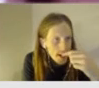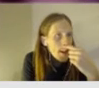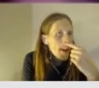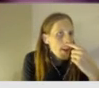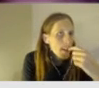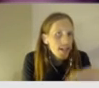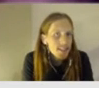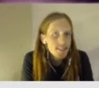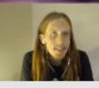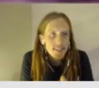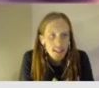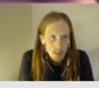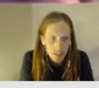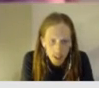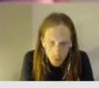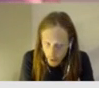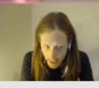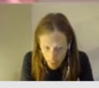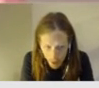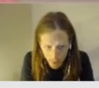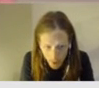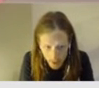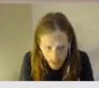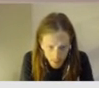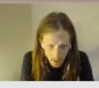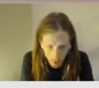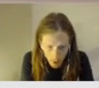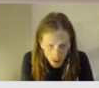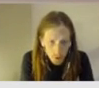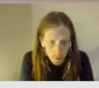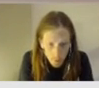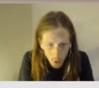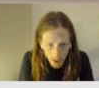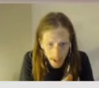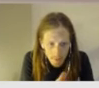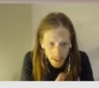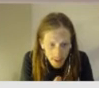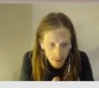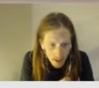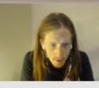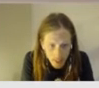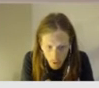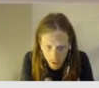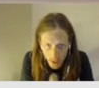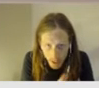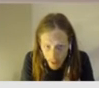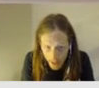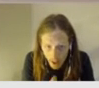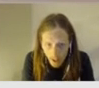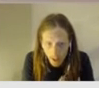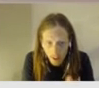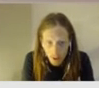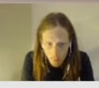that it's not something that you would get up early for. It's not something that you would hustle for. And I find that the photographers that really create compelling